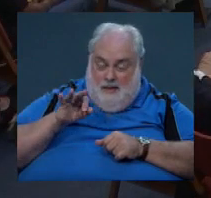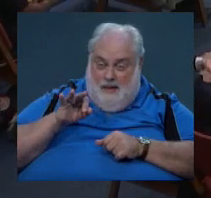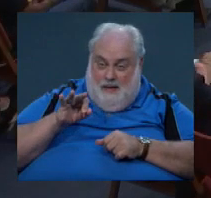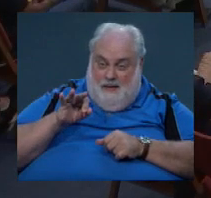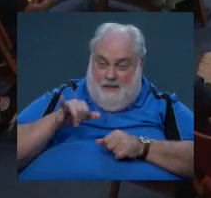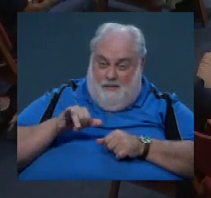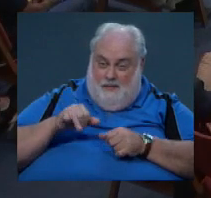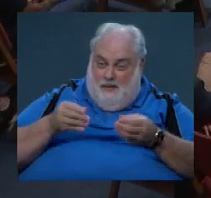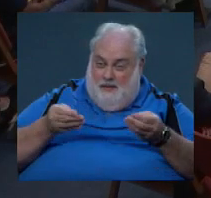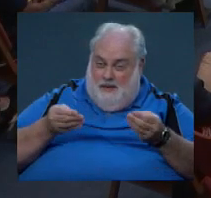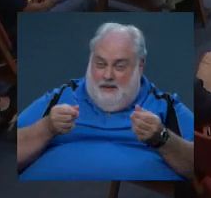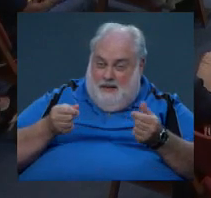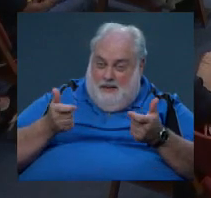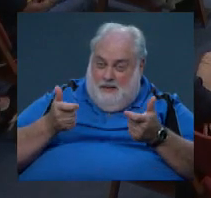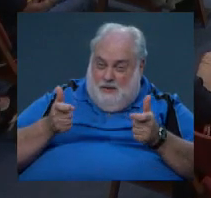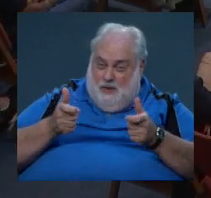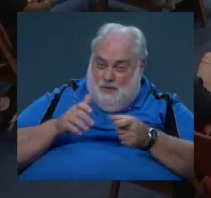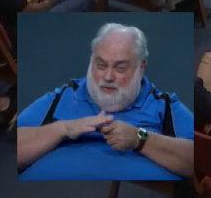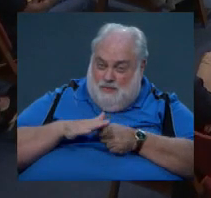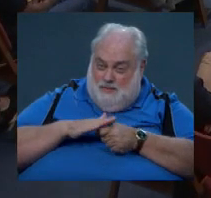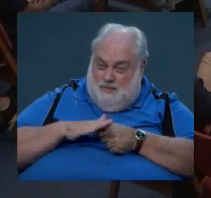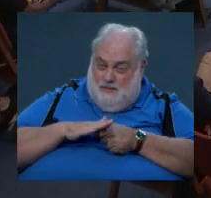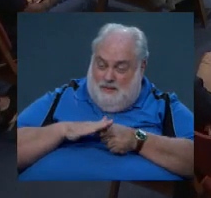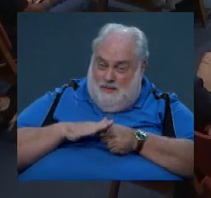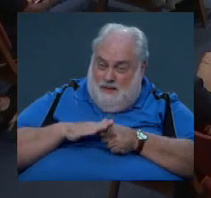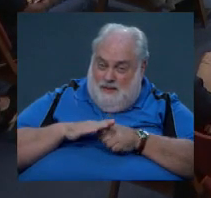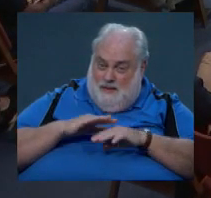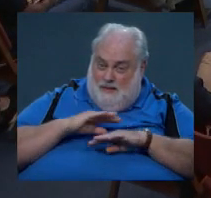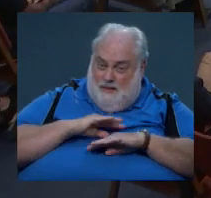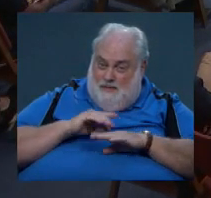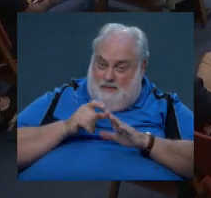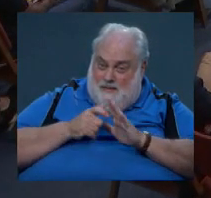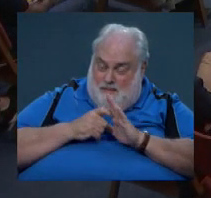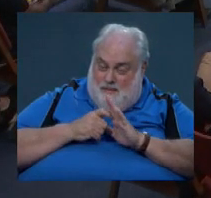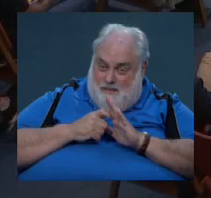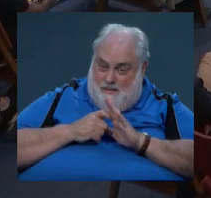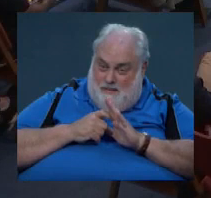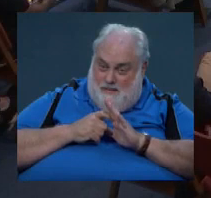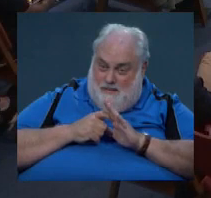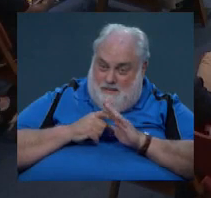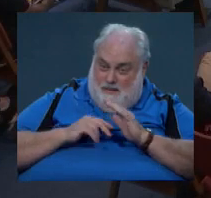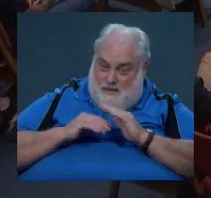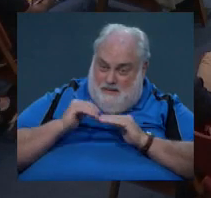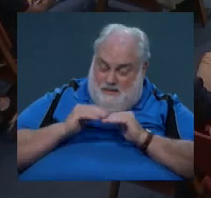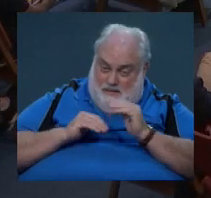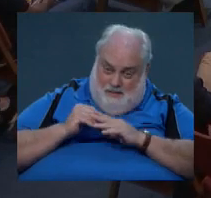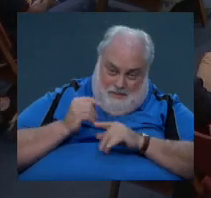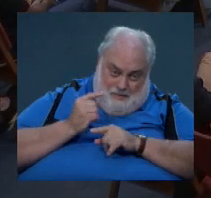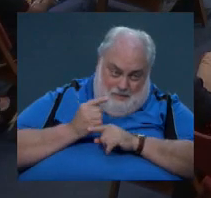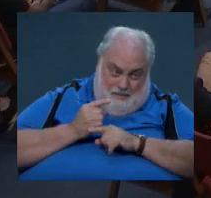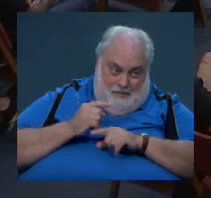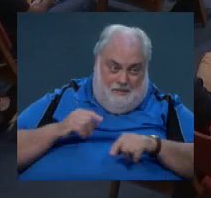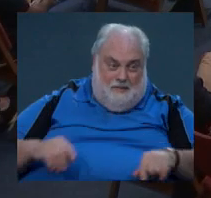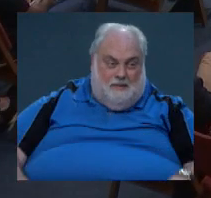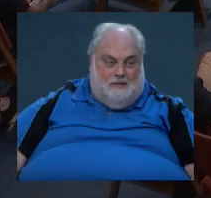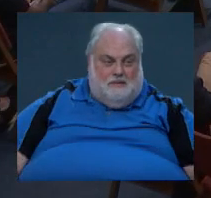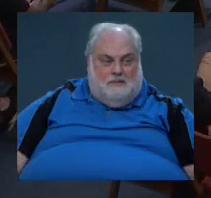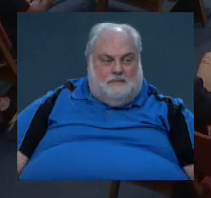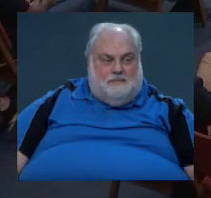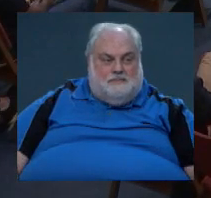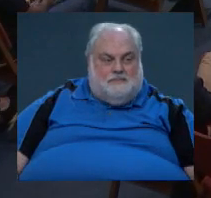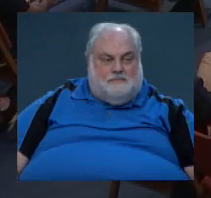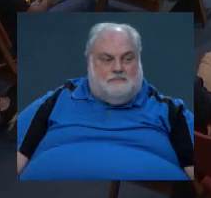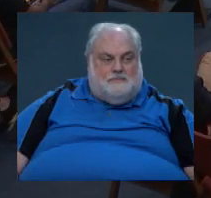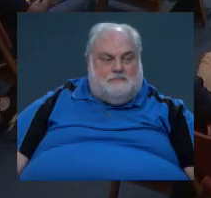this potential development has met all the requirements that the city would require to build this particular structure. Is that correct?